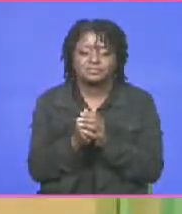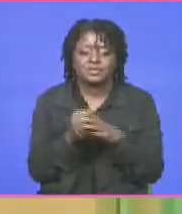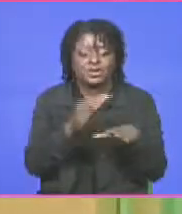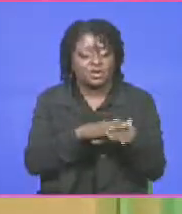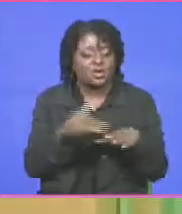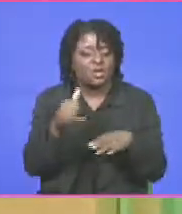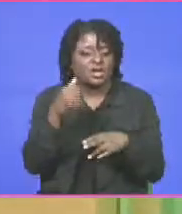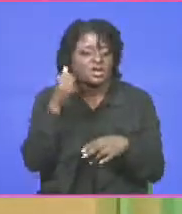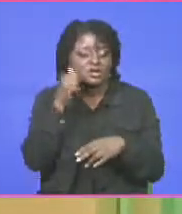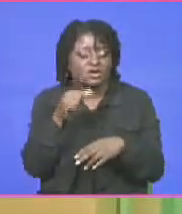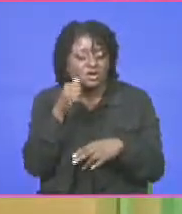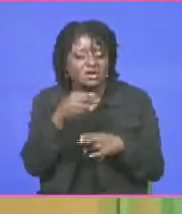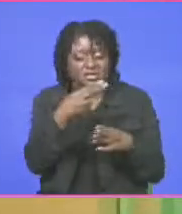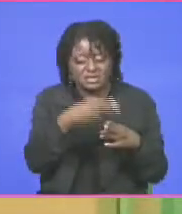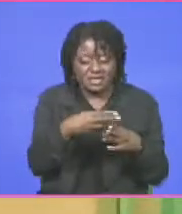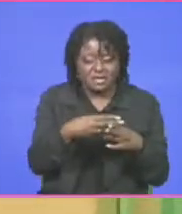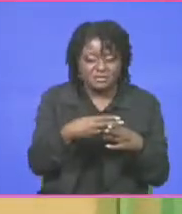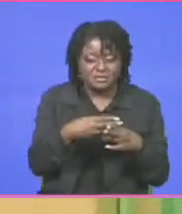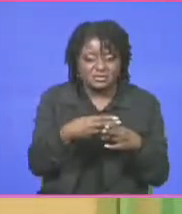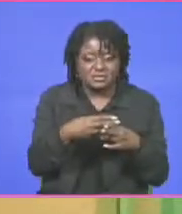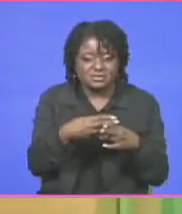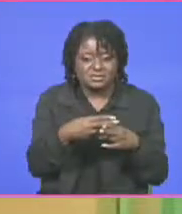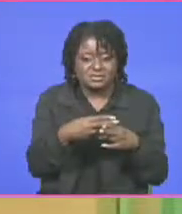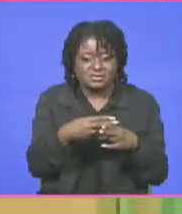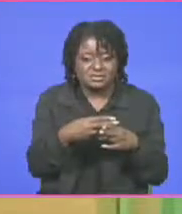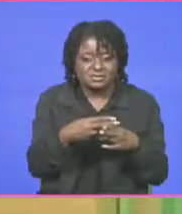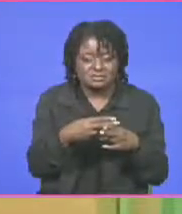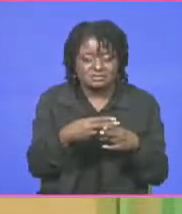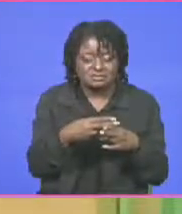Calling a girl names unless